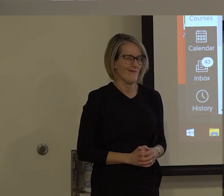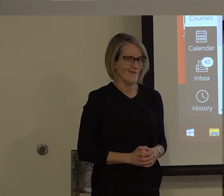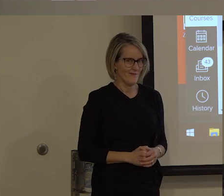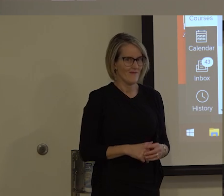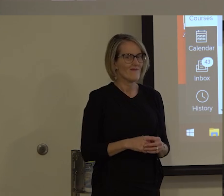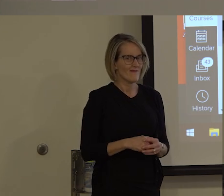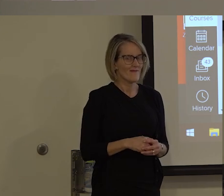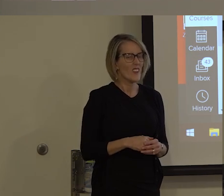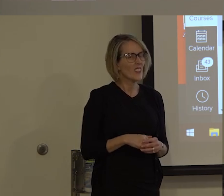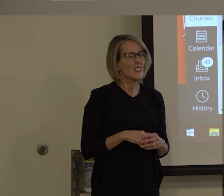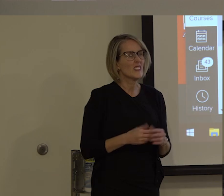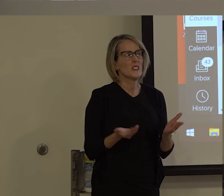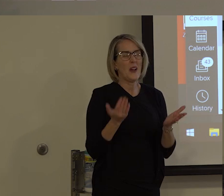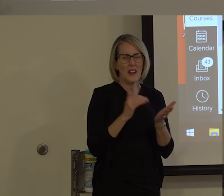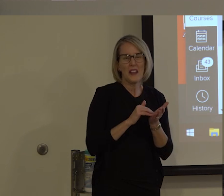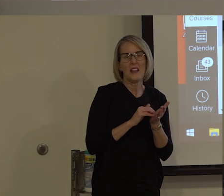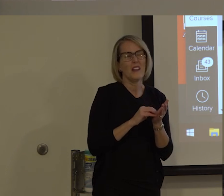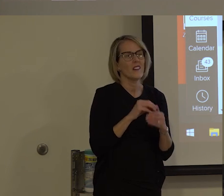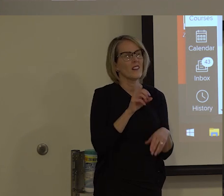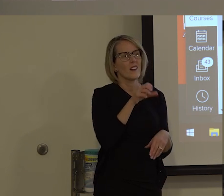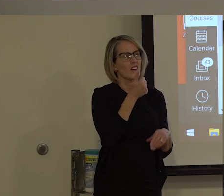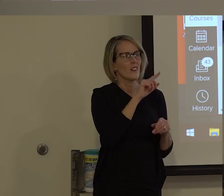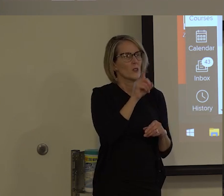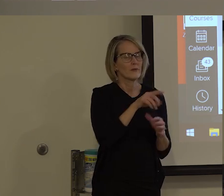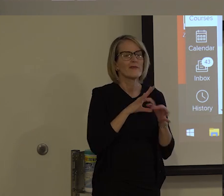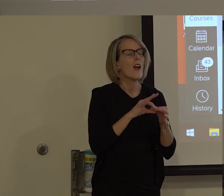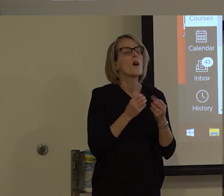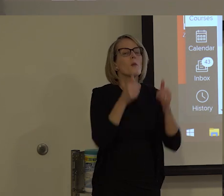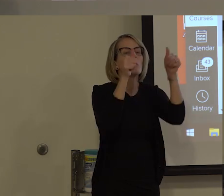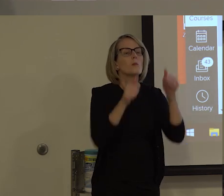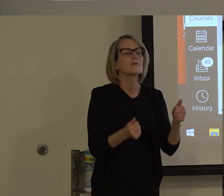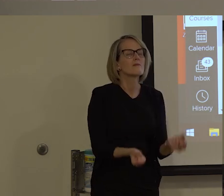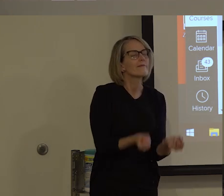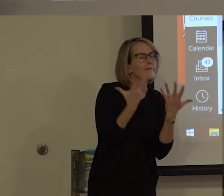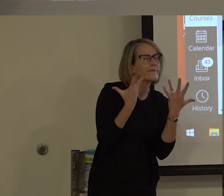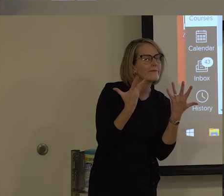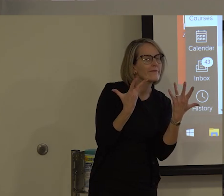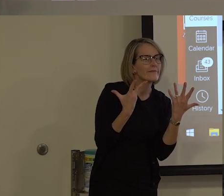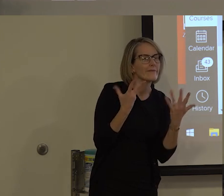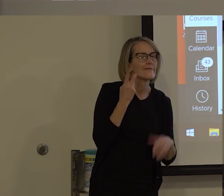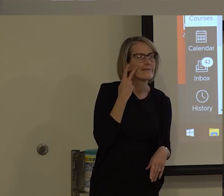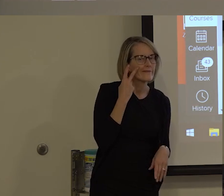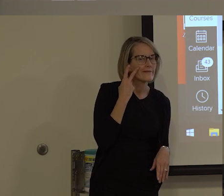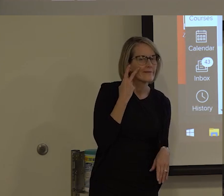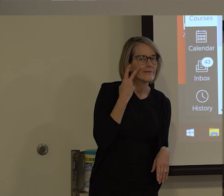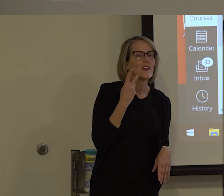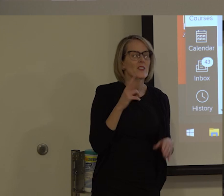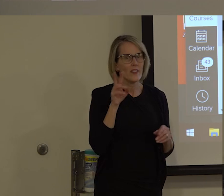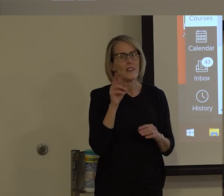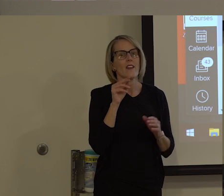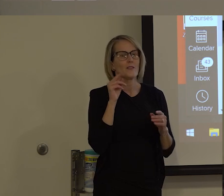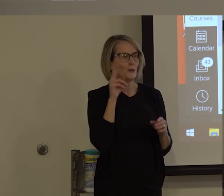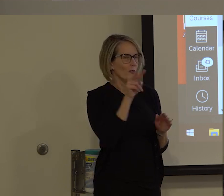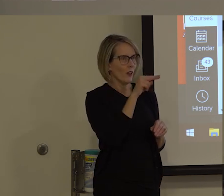there are a few. So again, this one's asking them how many posters are around the room. So they'd have to look, this mouse is